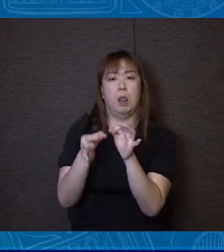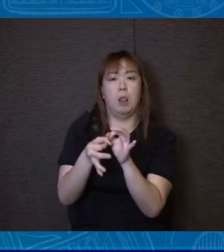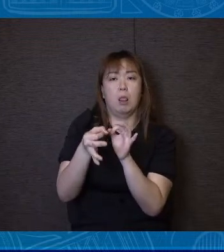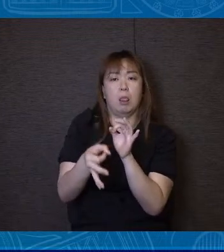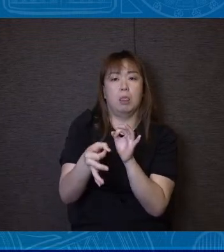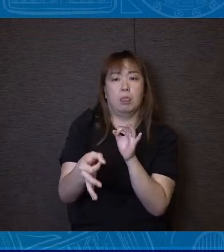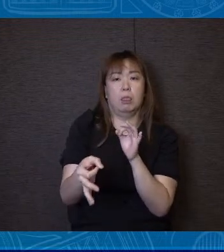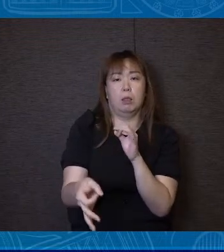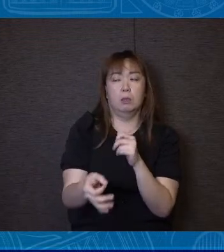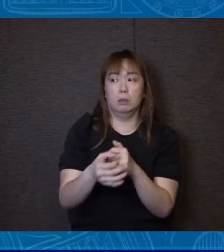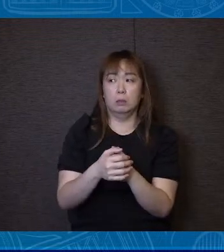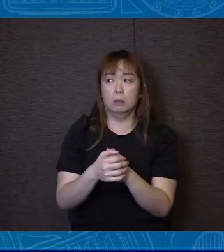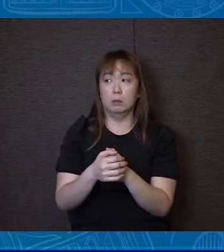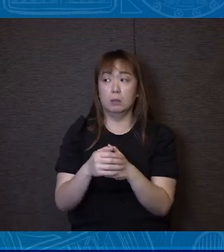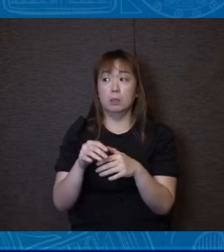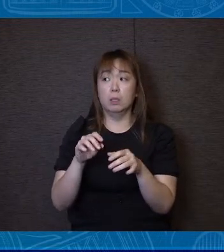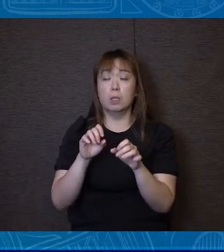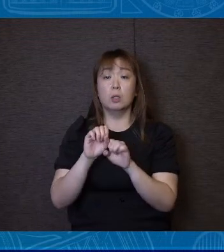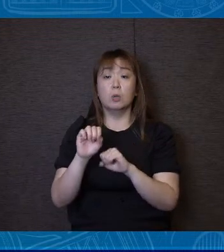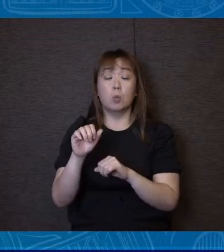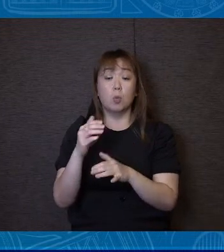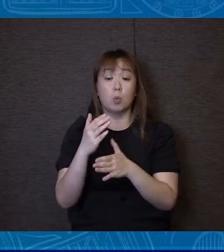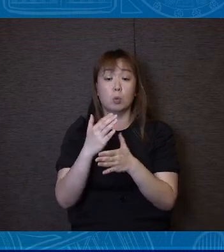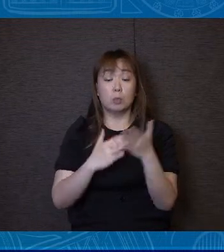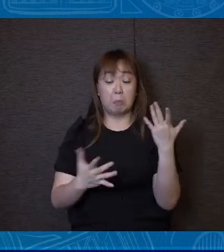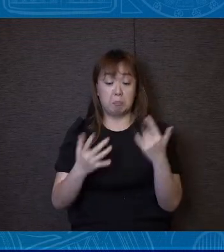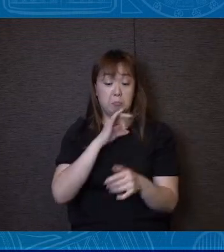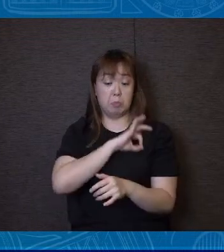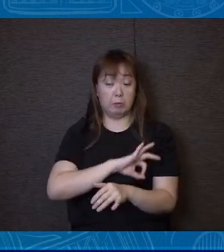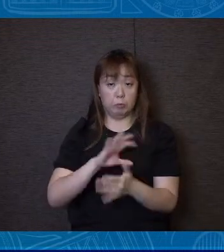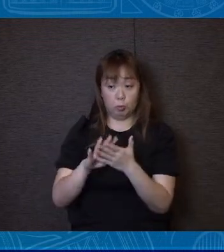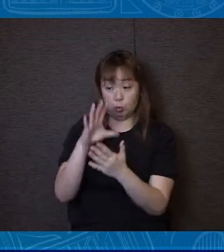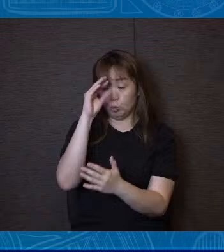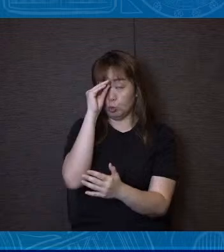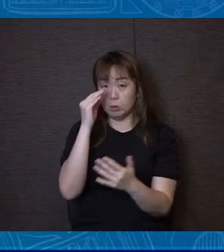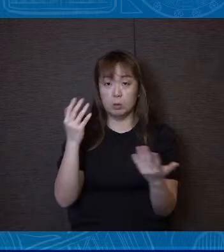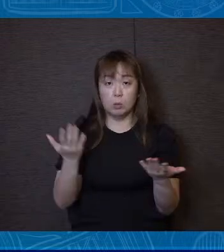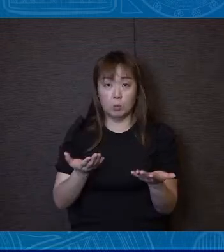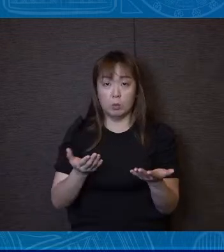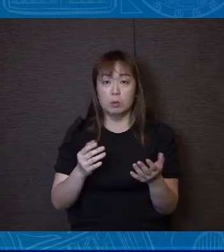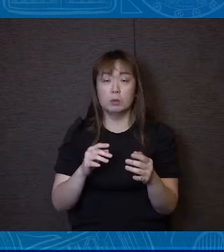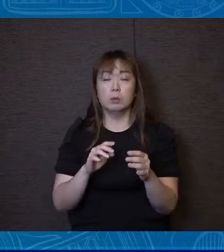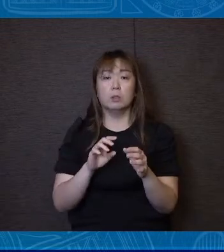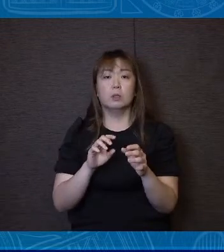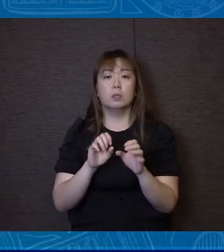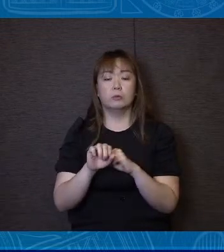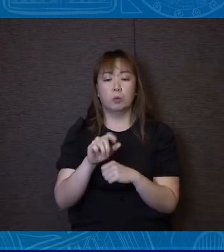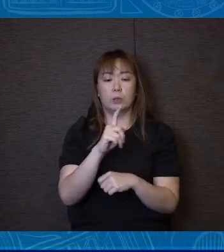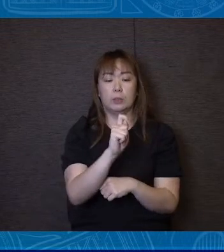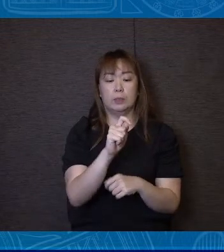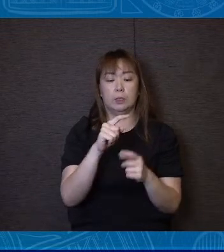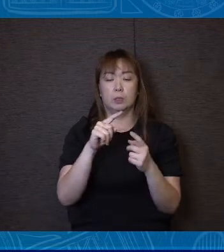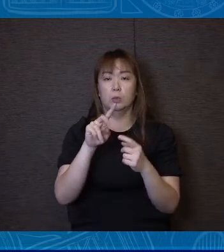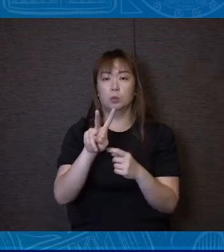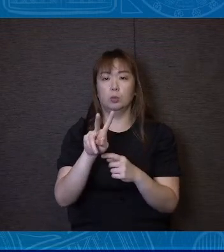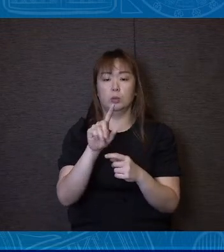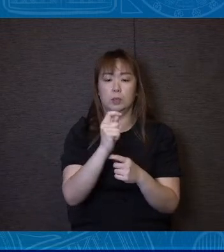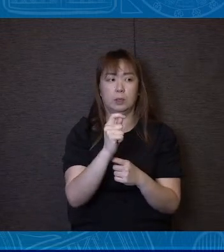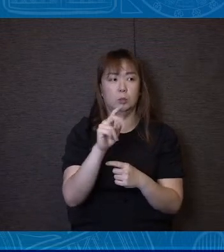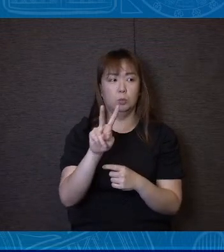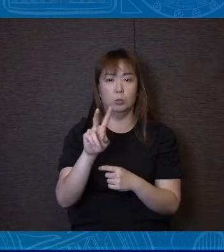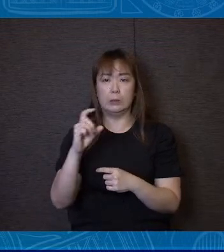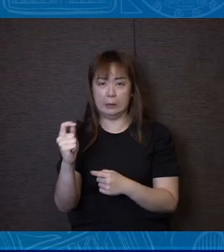real benefits that we can earn from it gets delayed. Similarly, for D2D technologies, there could be